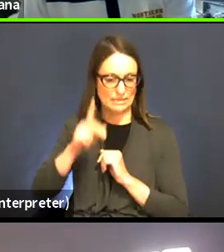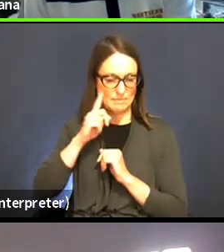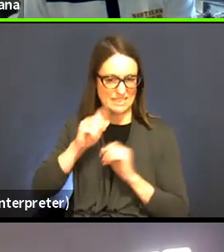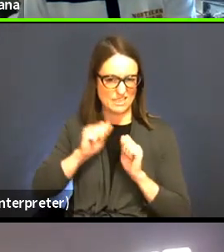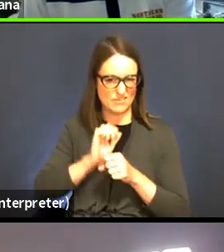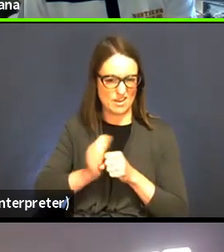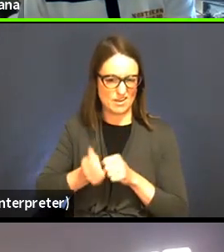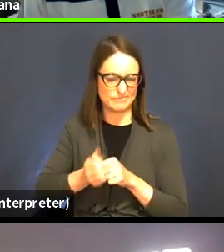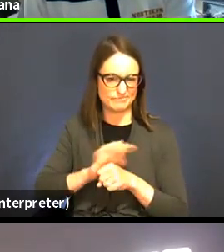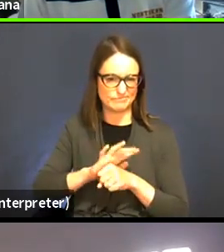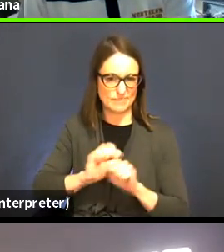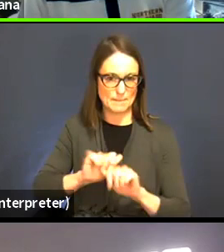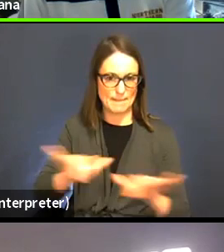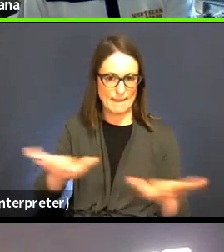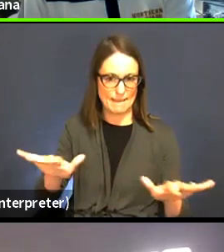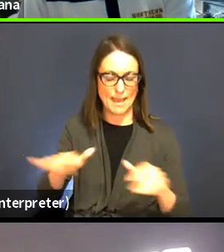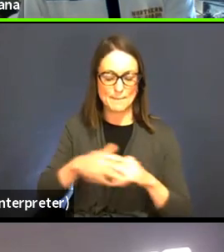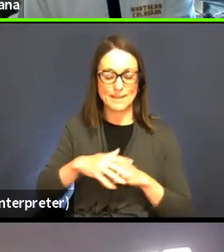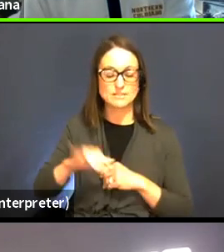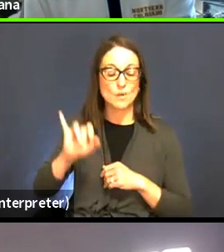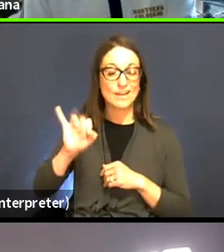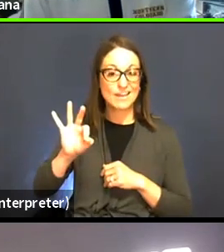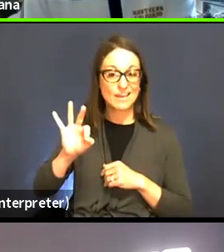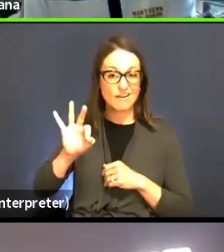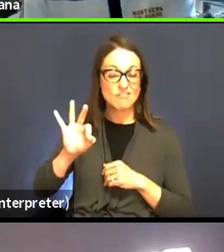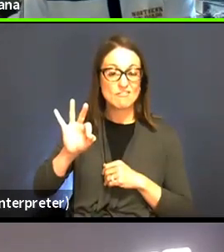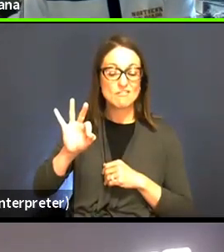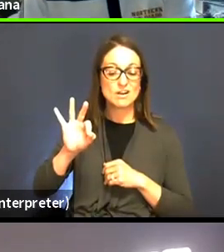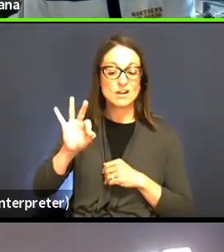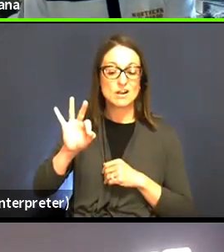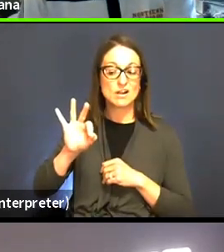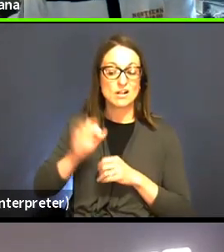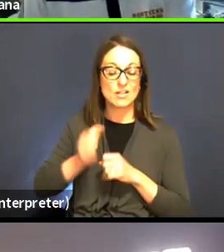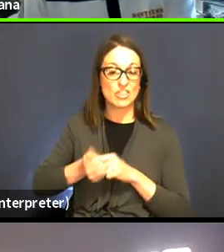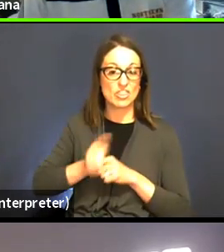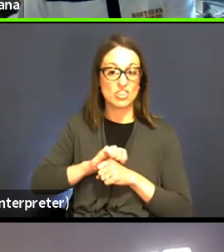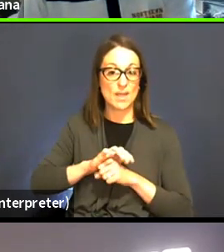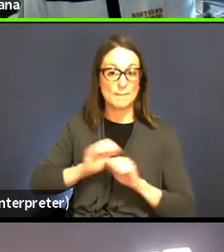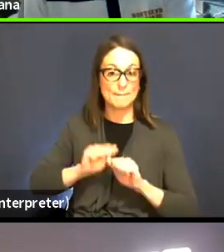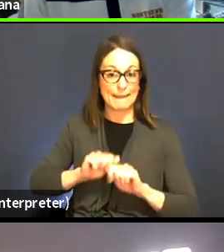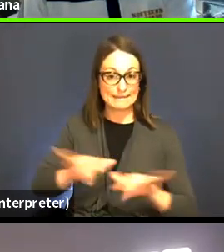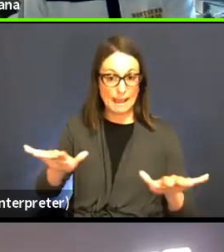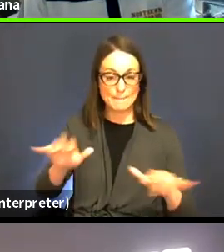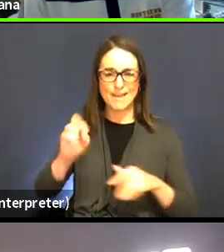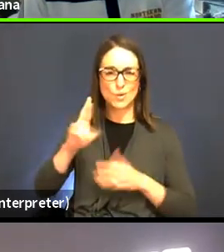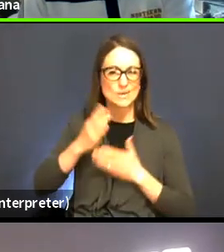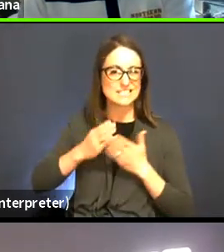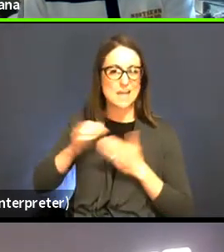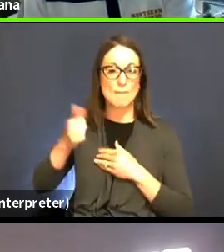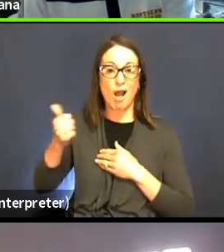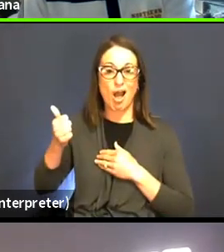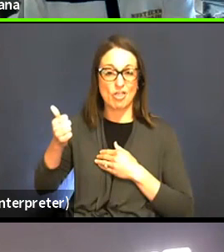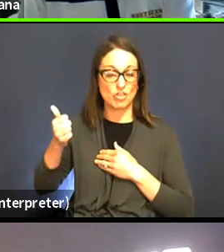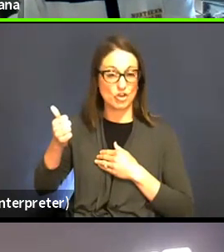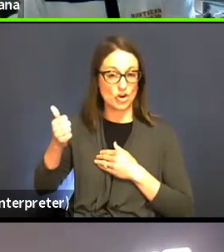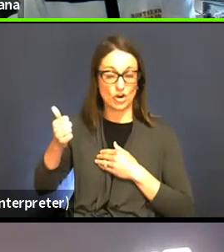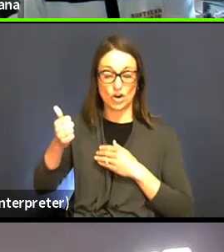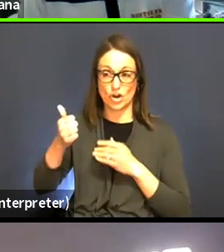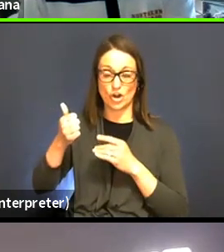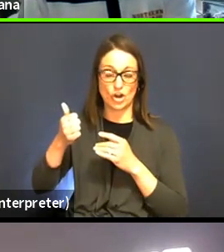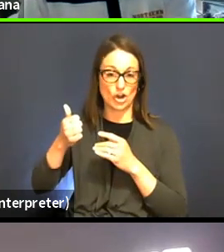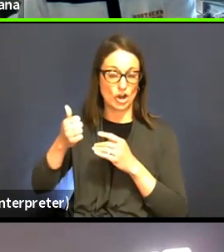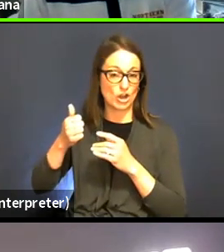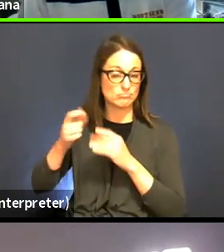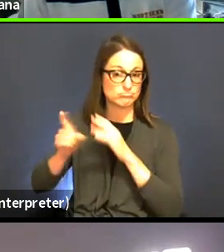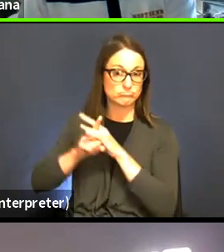also provides if the pandemic or some other force majeure event